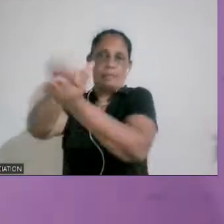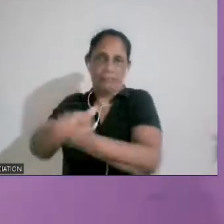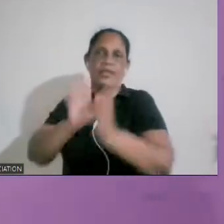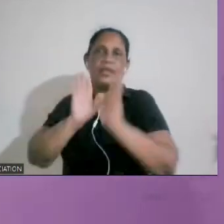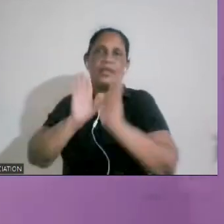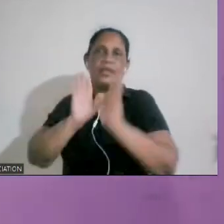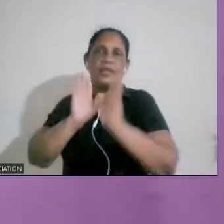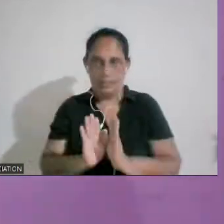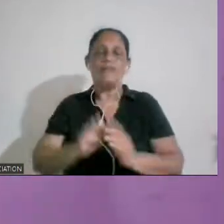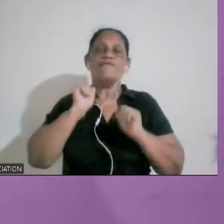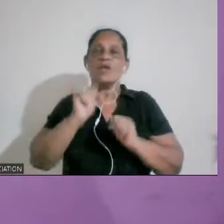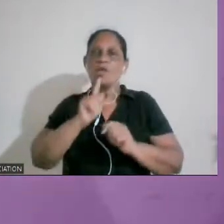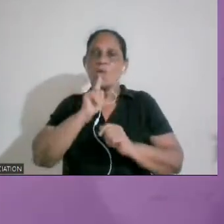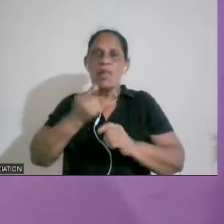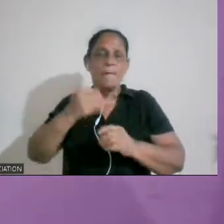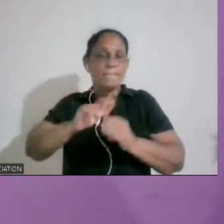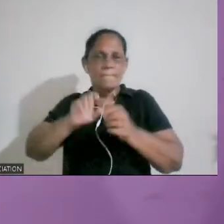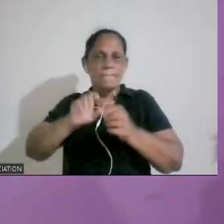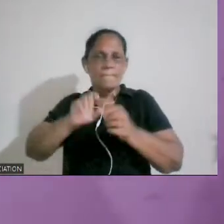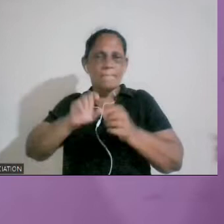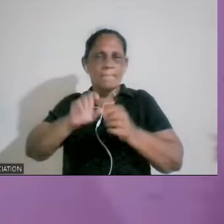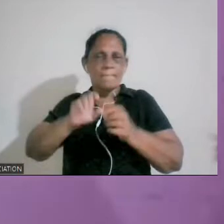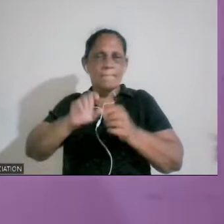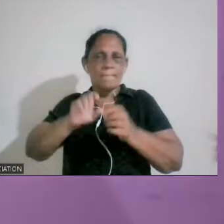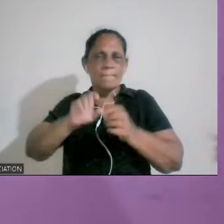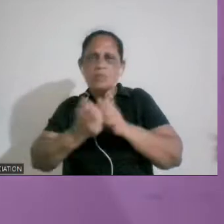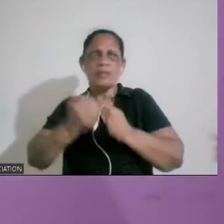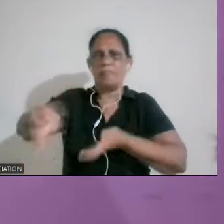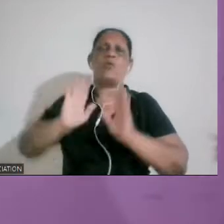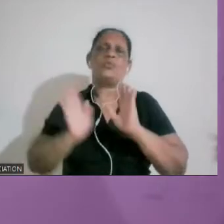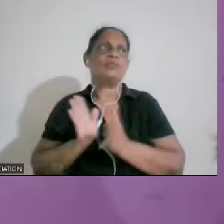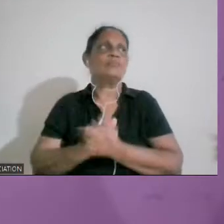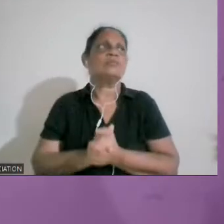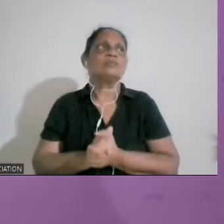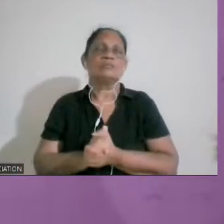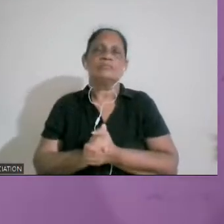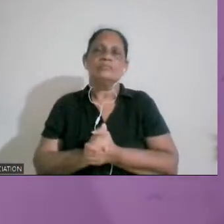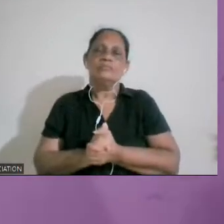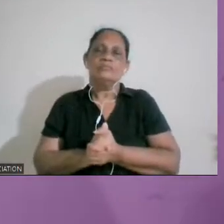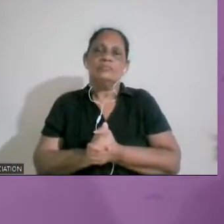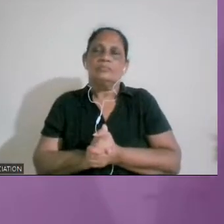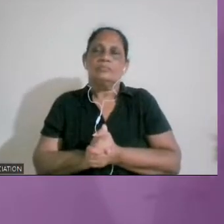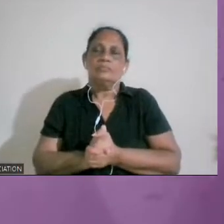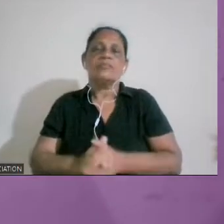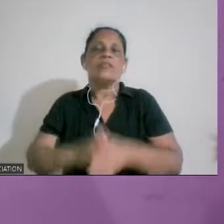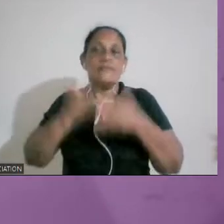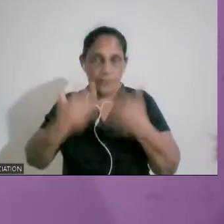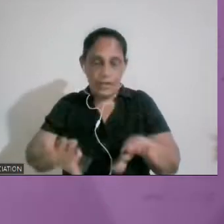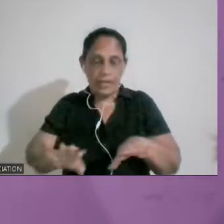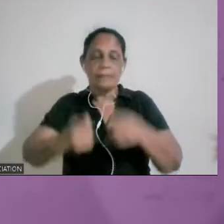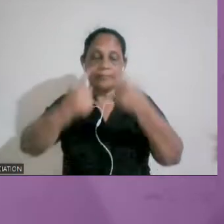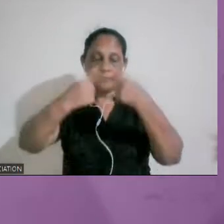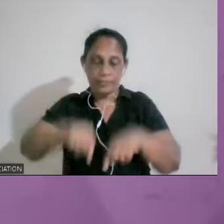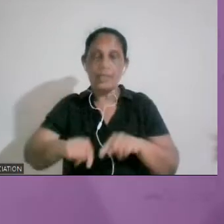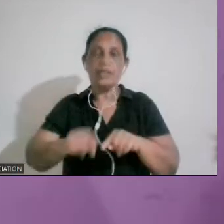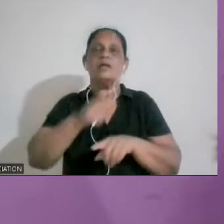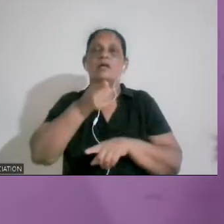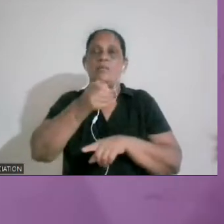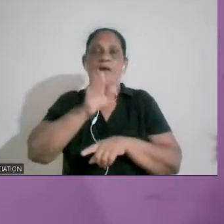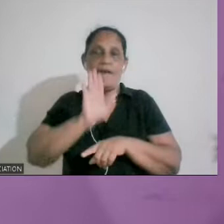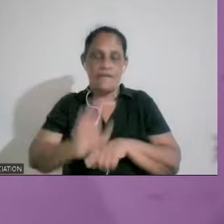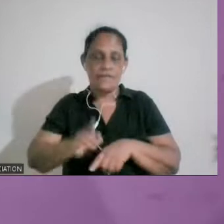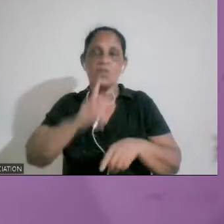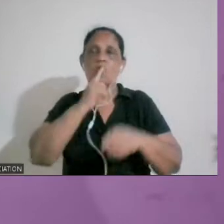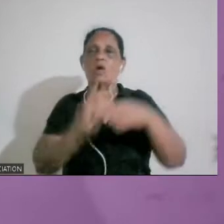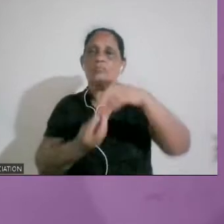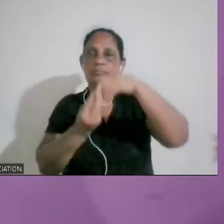Then you have the tampon. So the tampon is unfortunately not freely available in Sri Lanka, but it's a